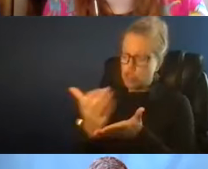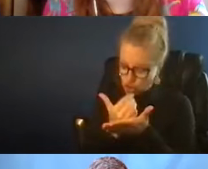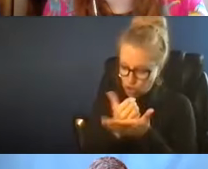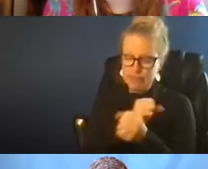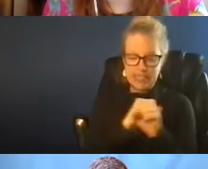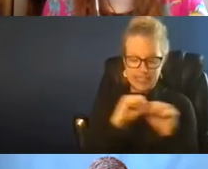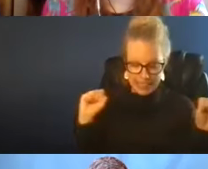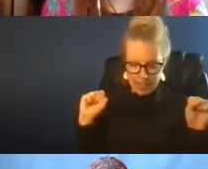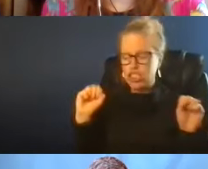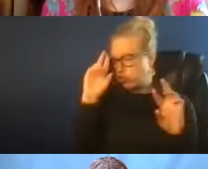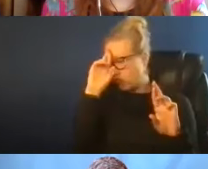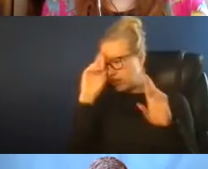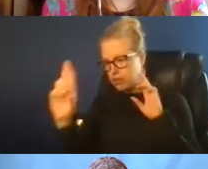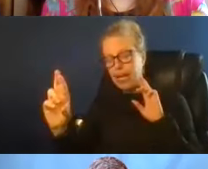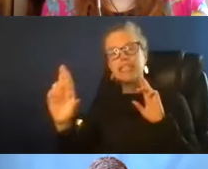in your relationship.